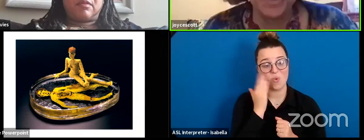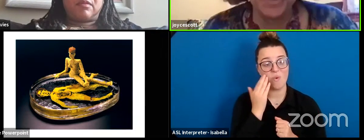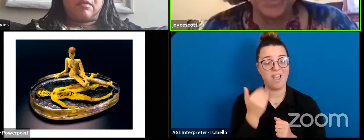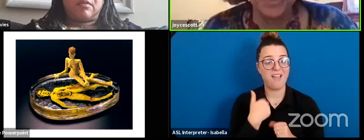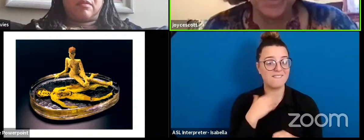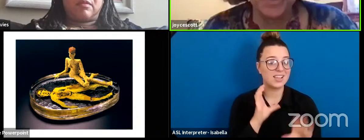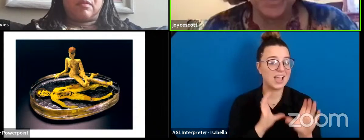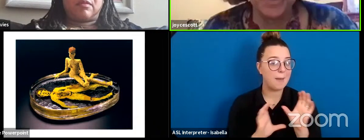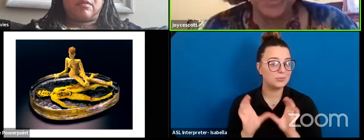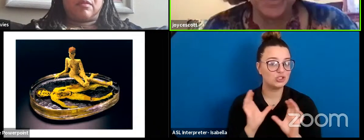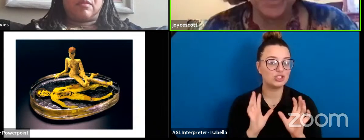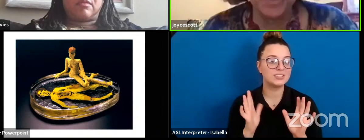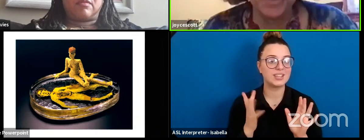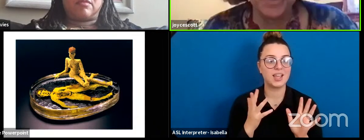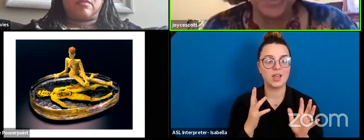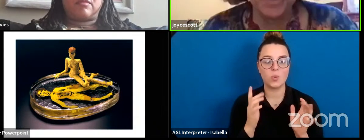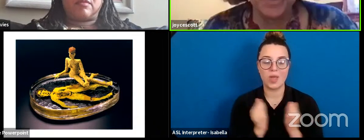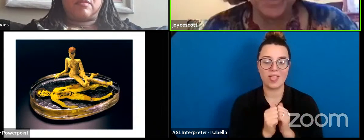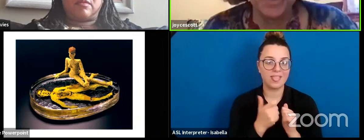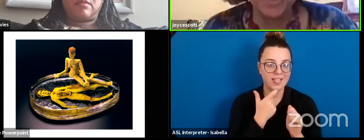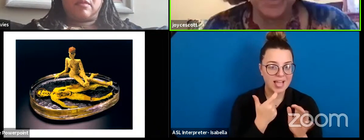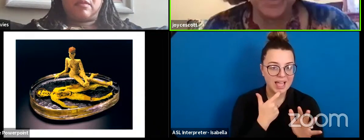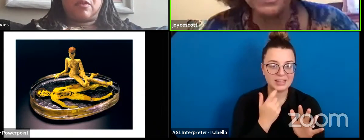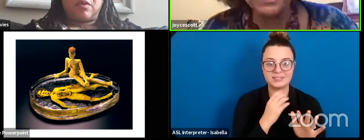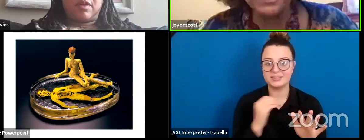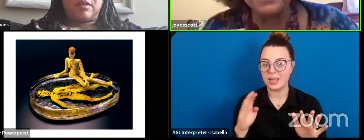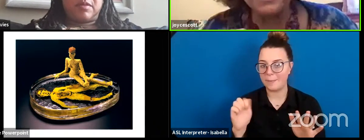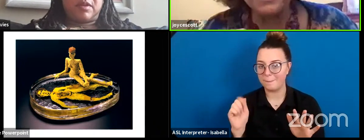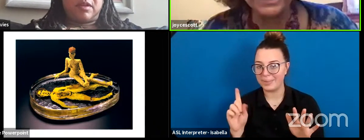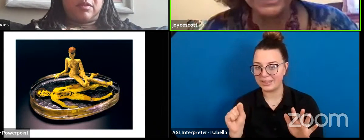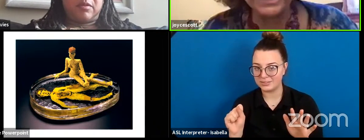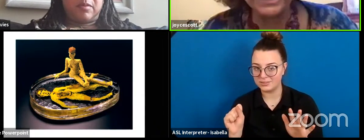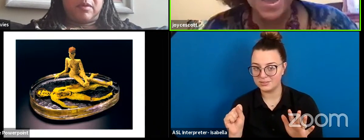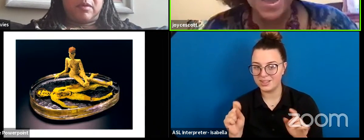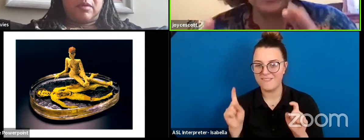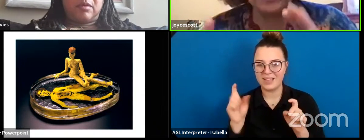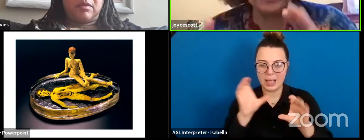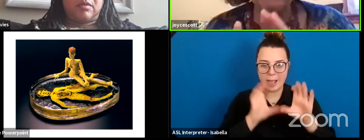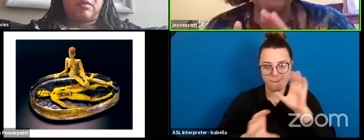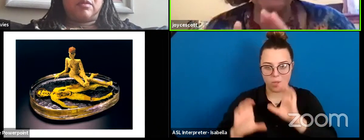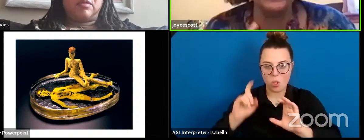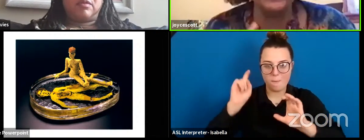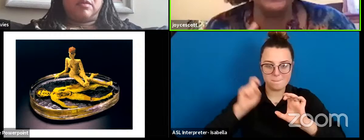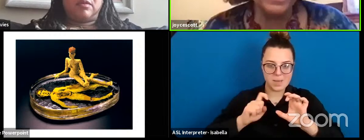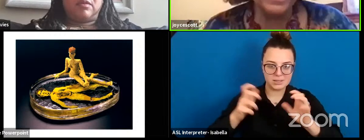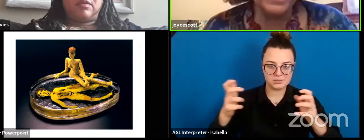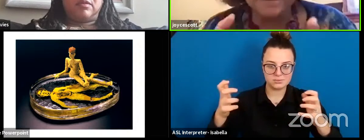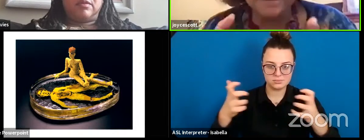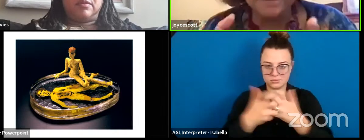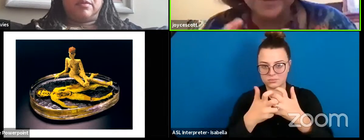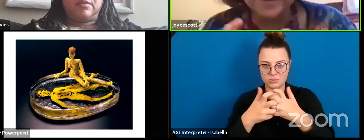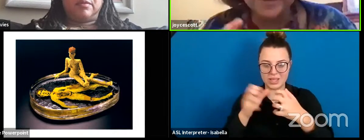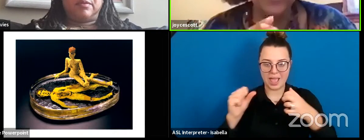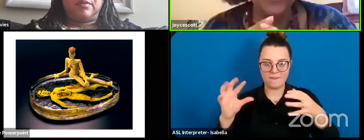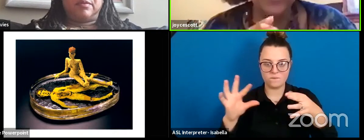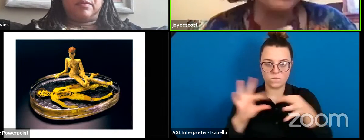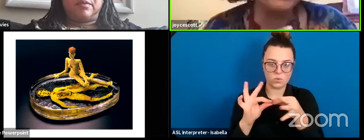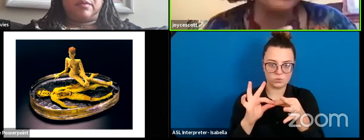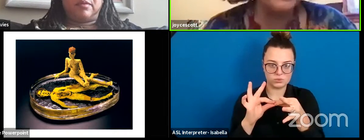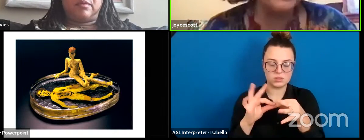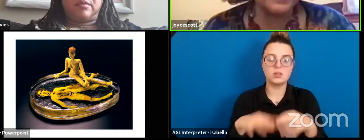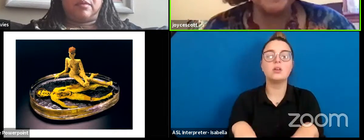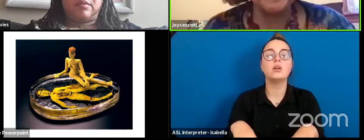to working with glass and beads. They have to be chemically compatible to fuse. Sometimes it